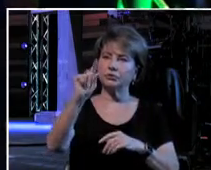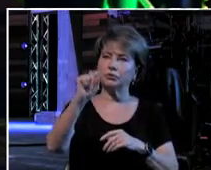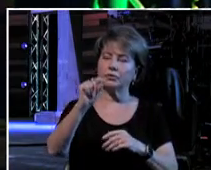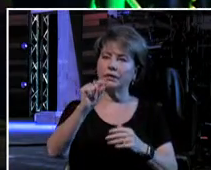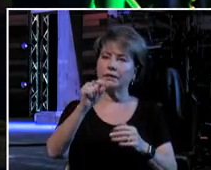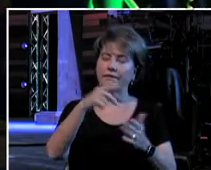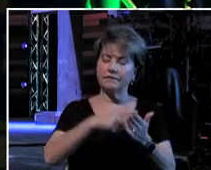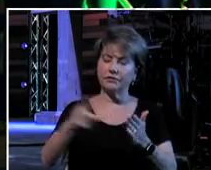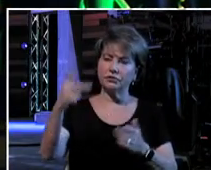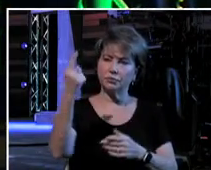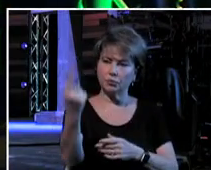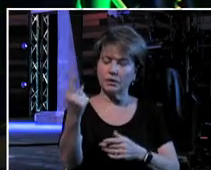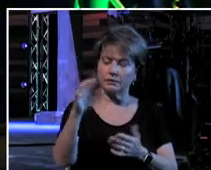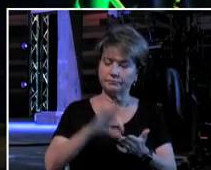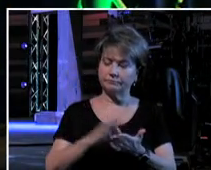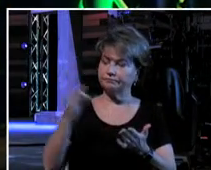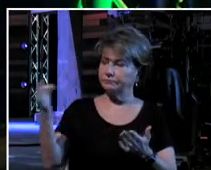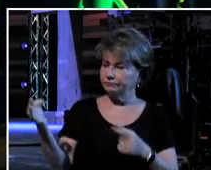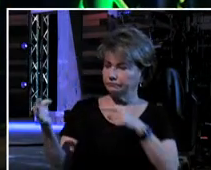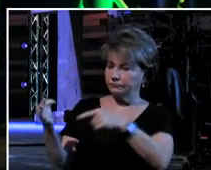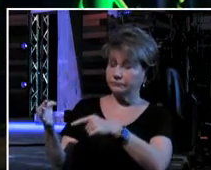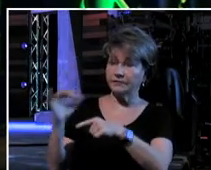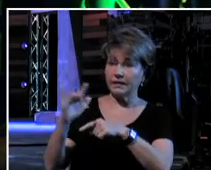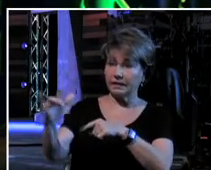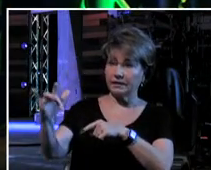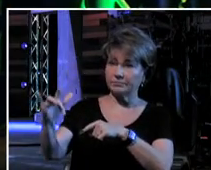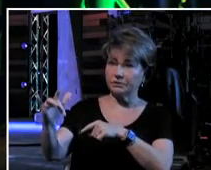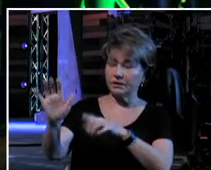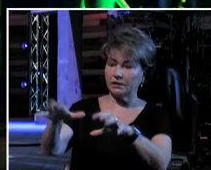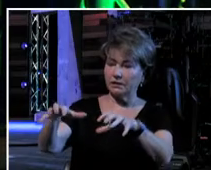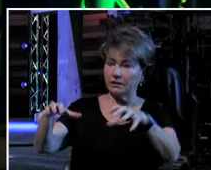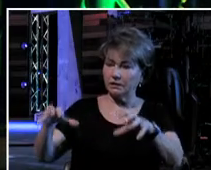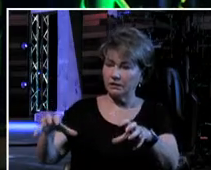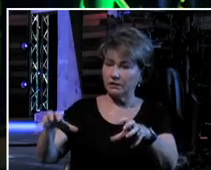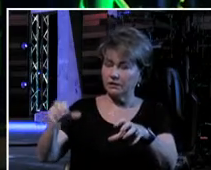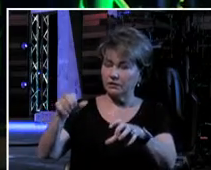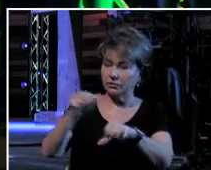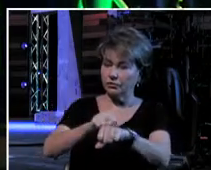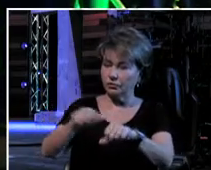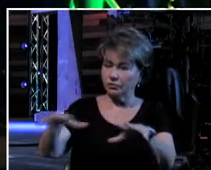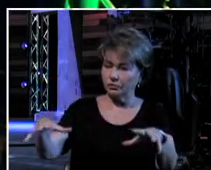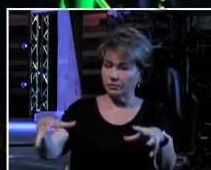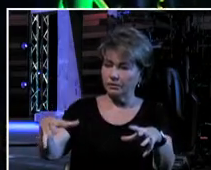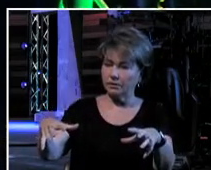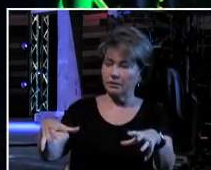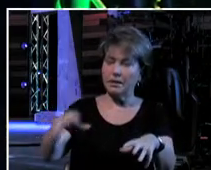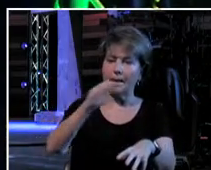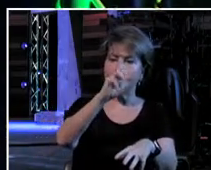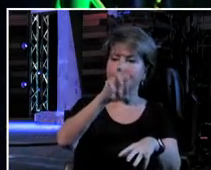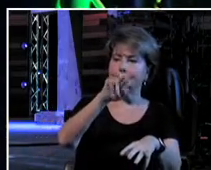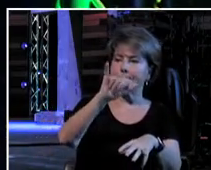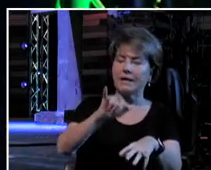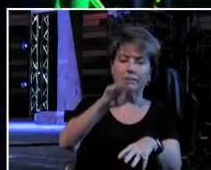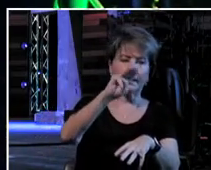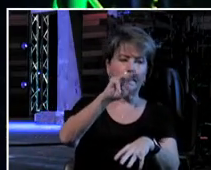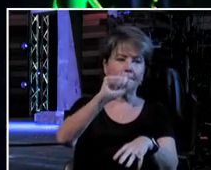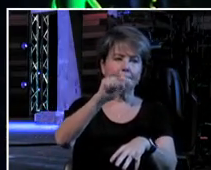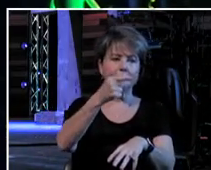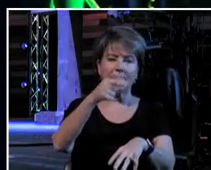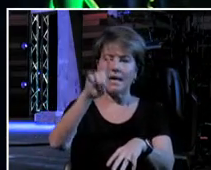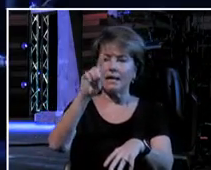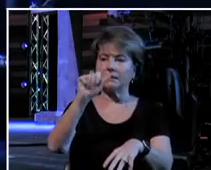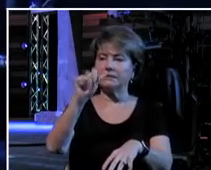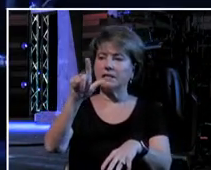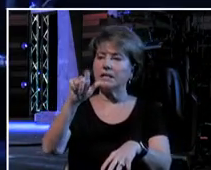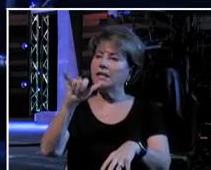tomb. John focuses on Mary. Mary Magdalene, a close follower of Jesus. She arrives at